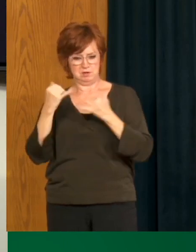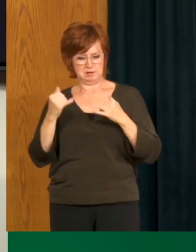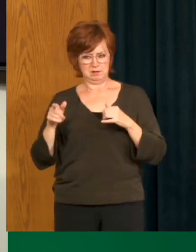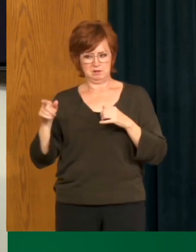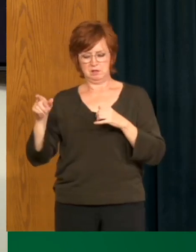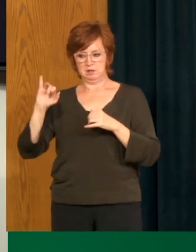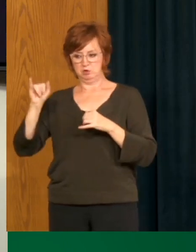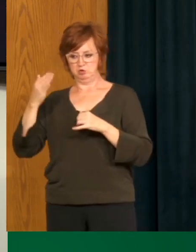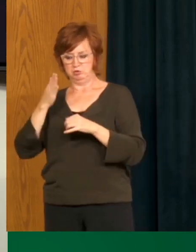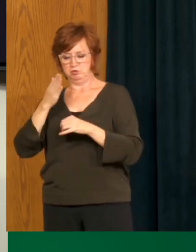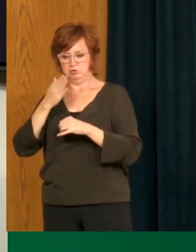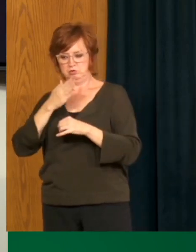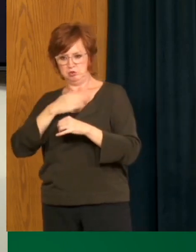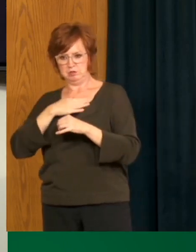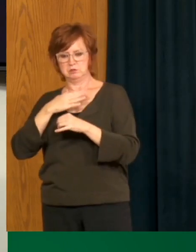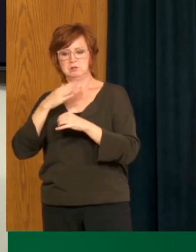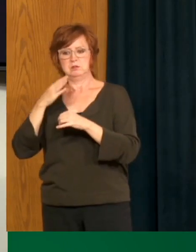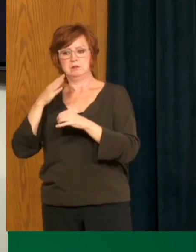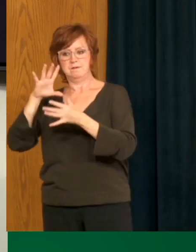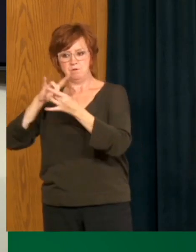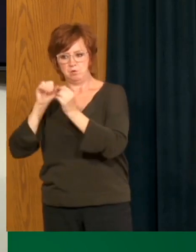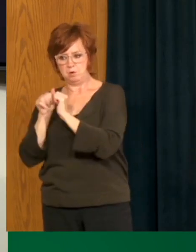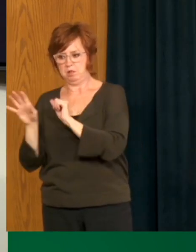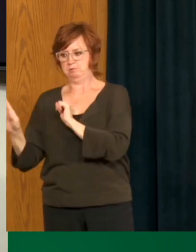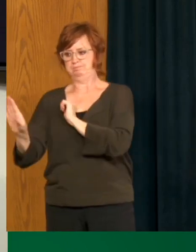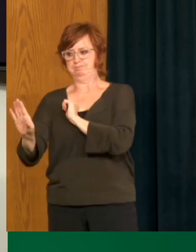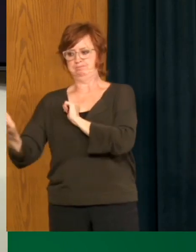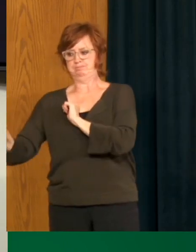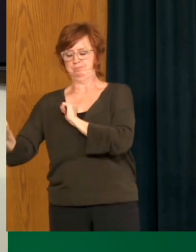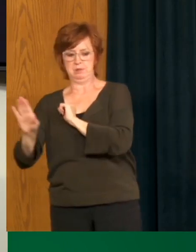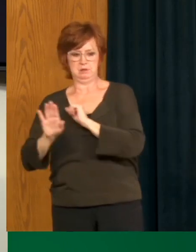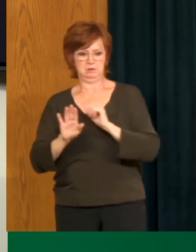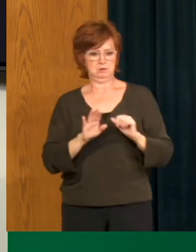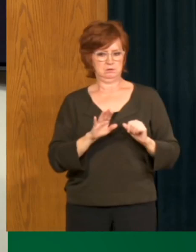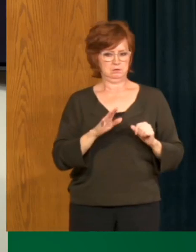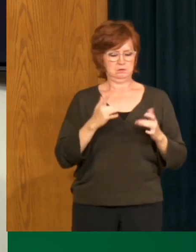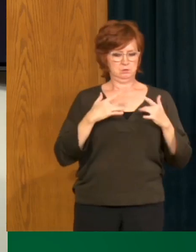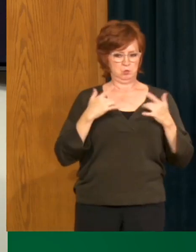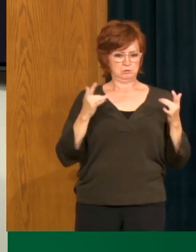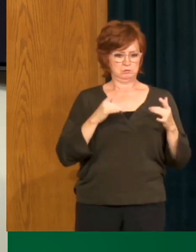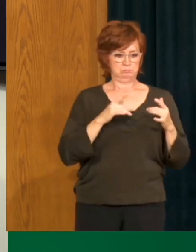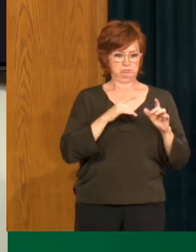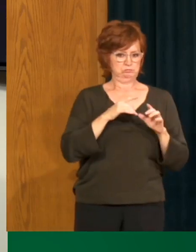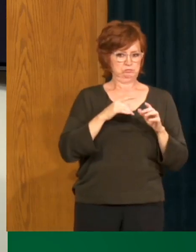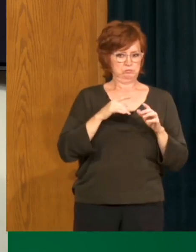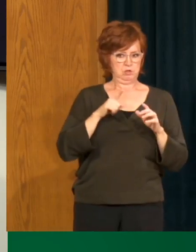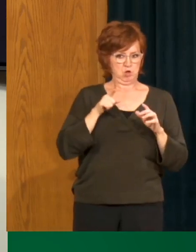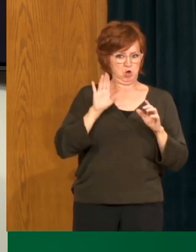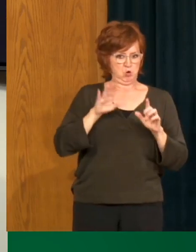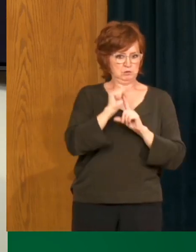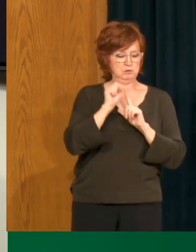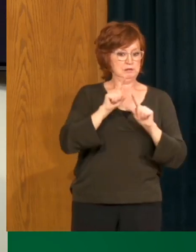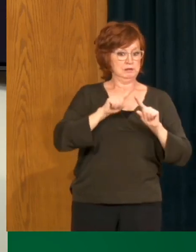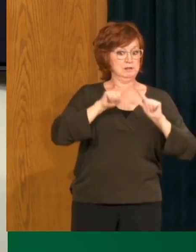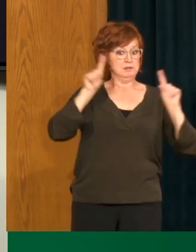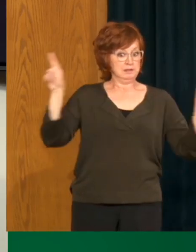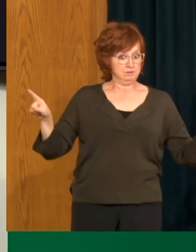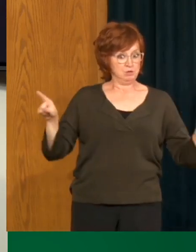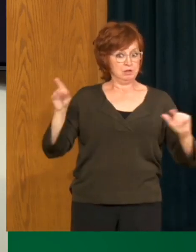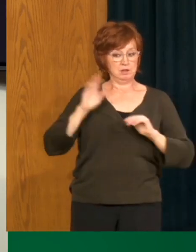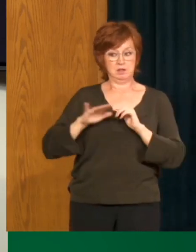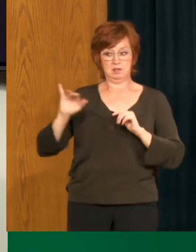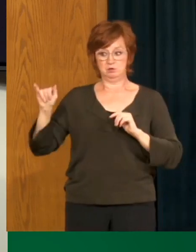had absolutely no role whatsoever that may have advantaged we in any way, and explain how your position